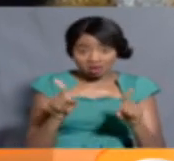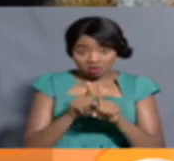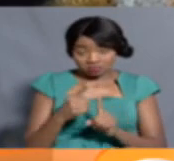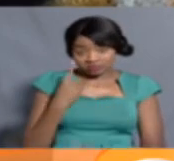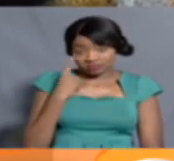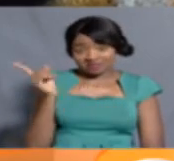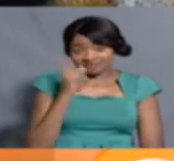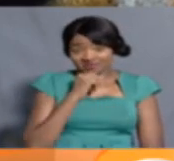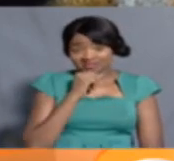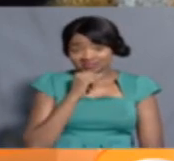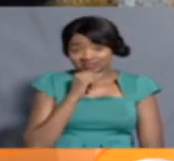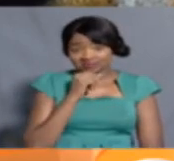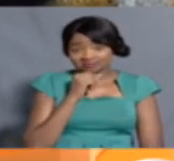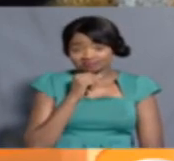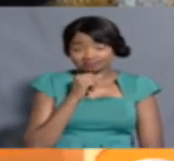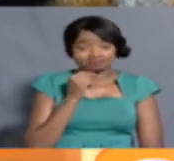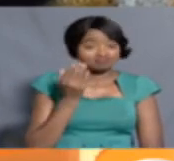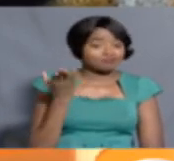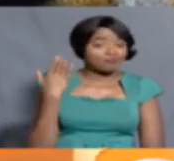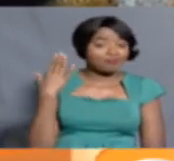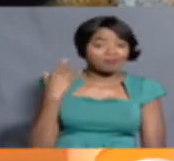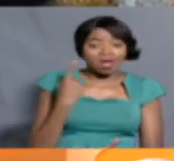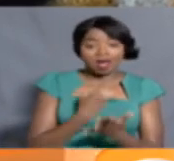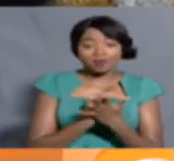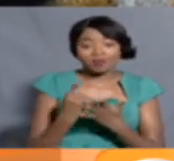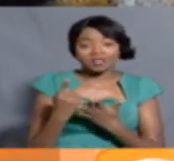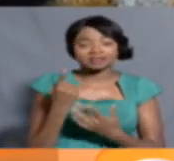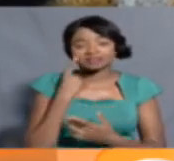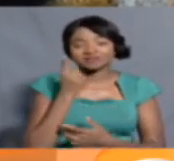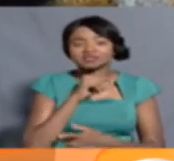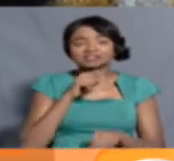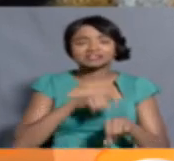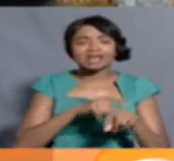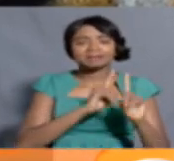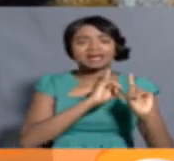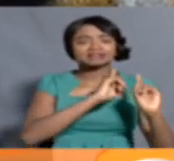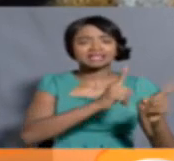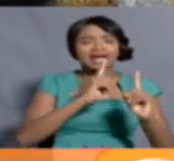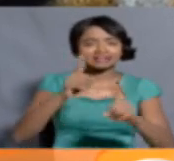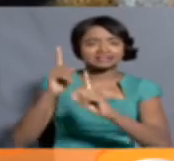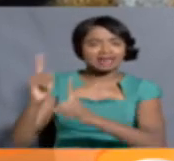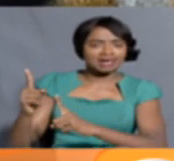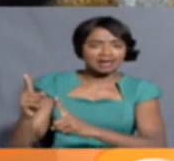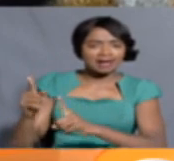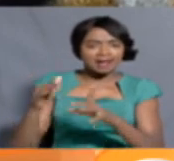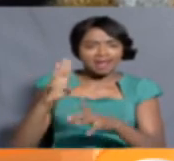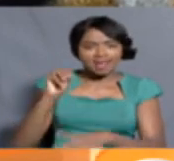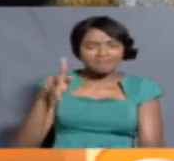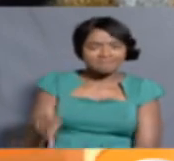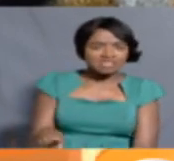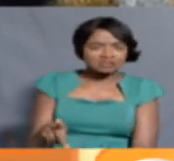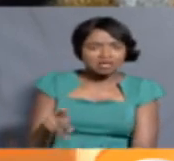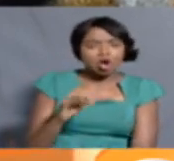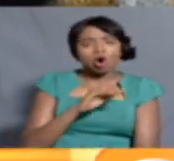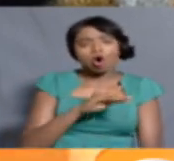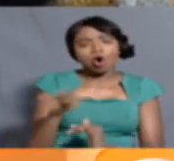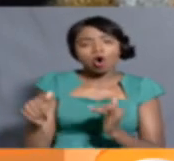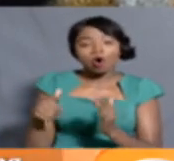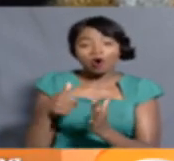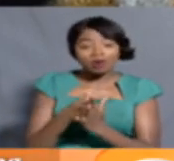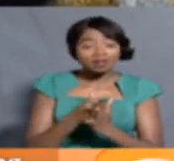is a culmination of what we saw earlier in the week when the Tanga Tanga allied members of parliament, all of them lost